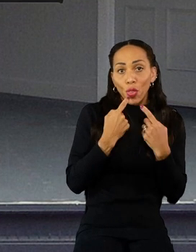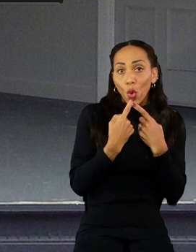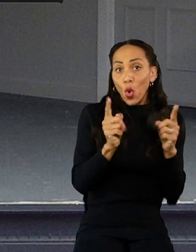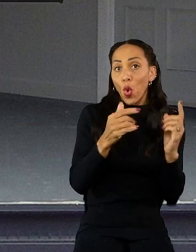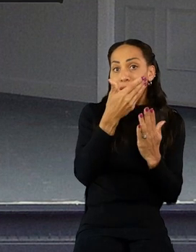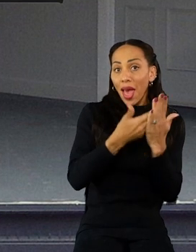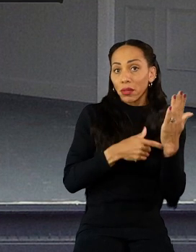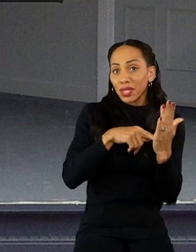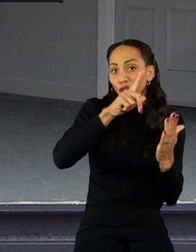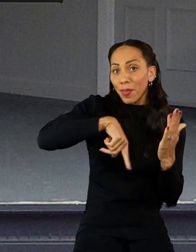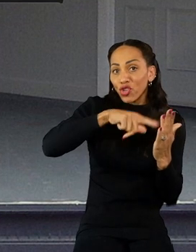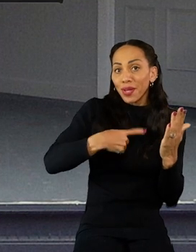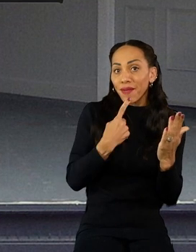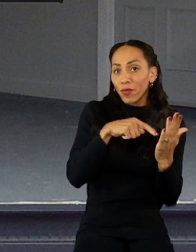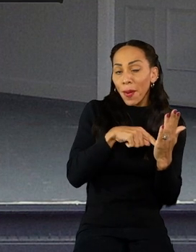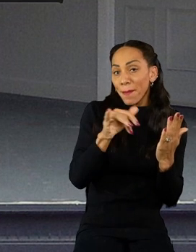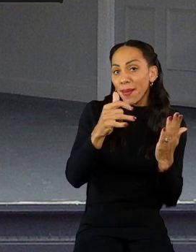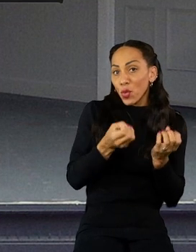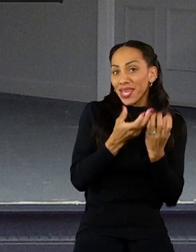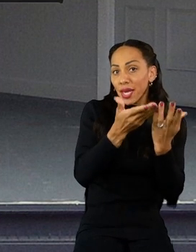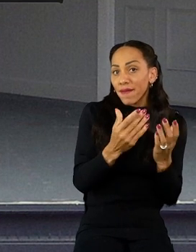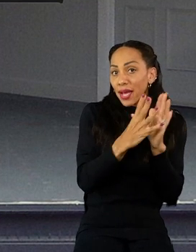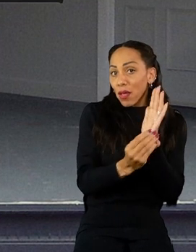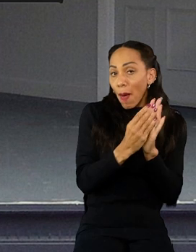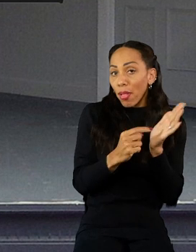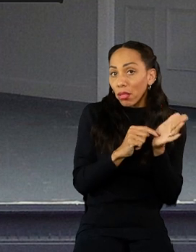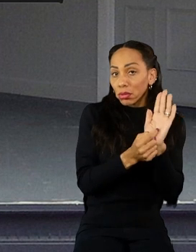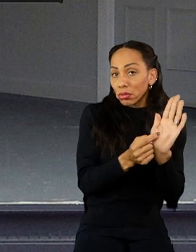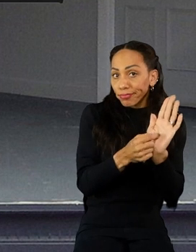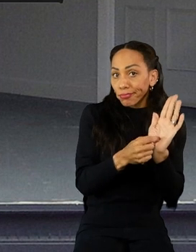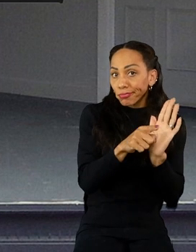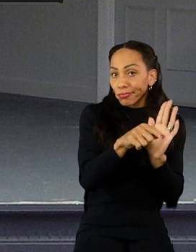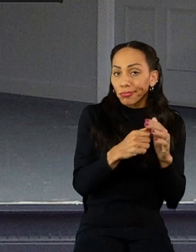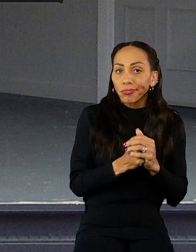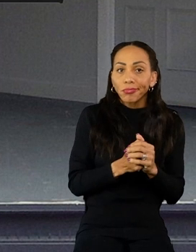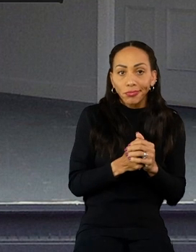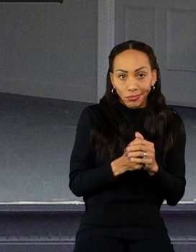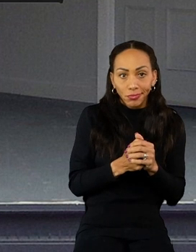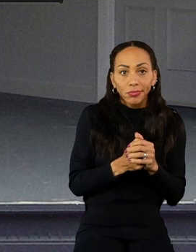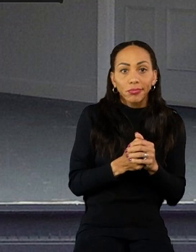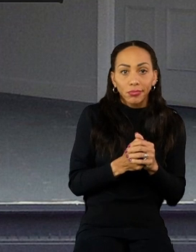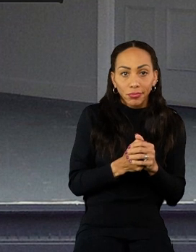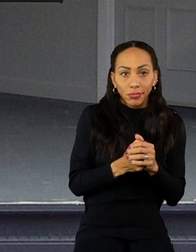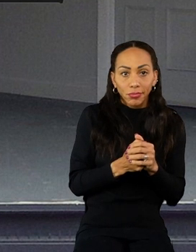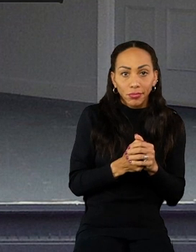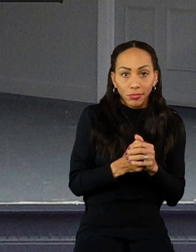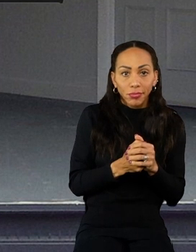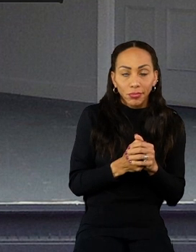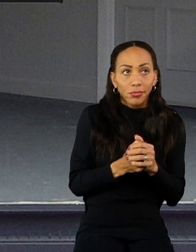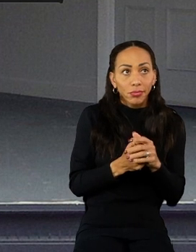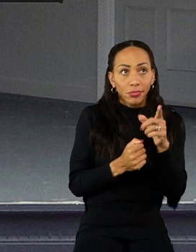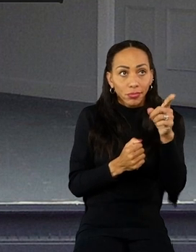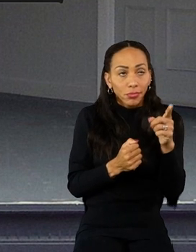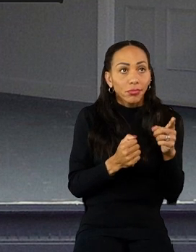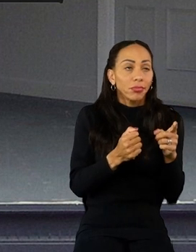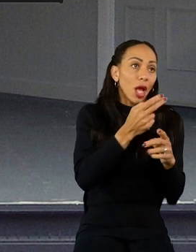Spark, I wonder if in the call out or commissioning information, there's something about giving some examples of how